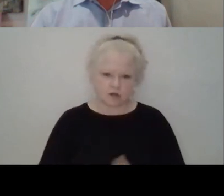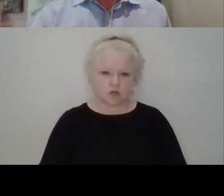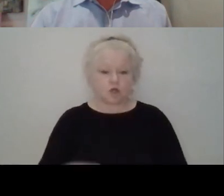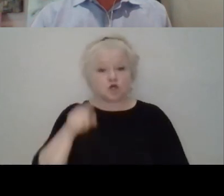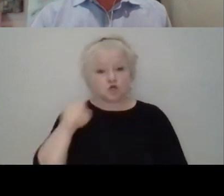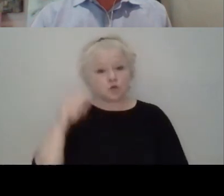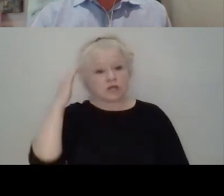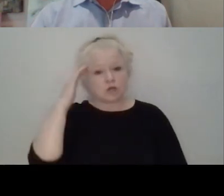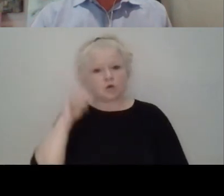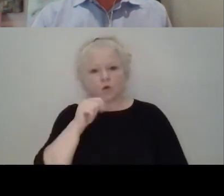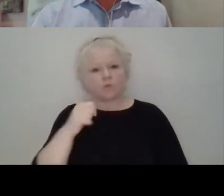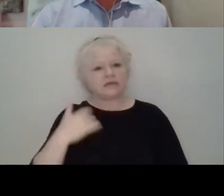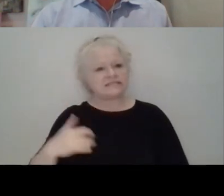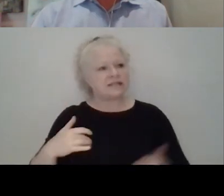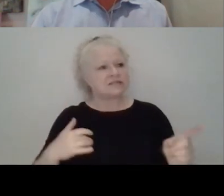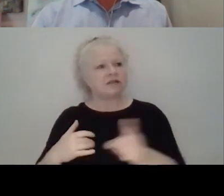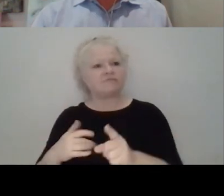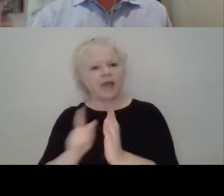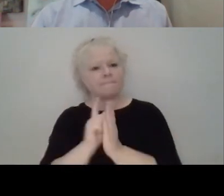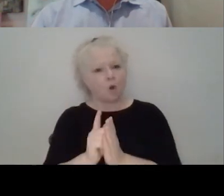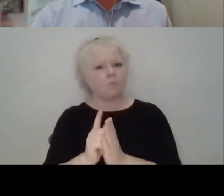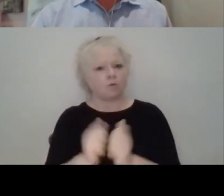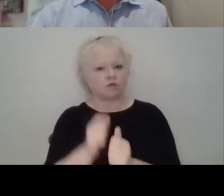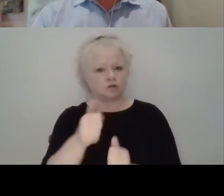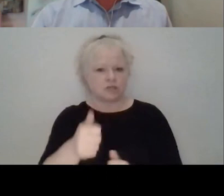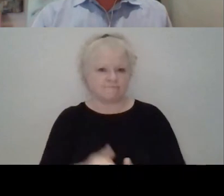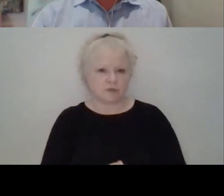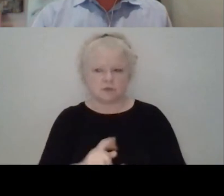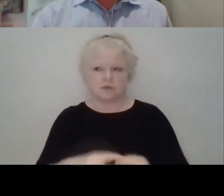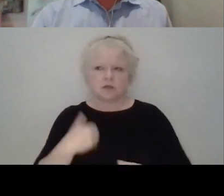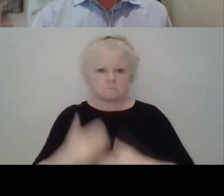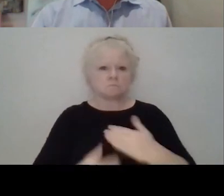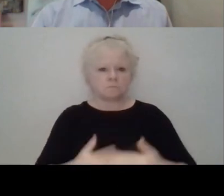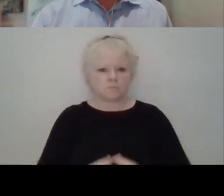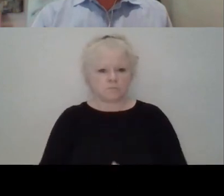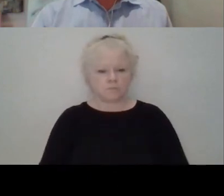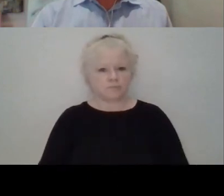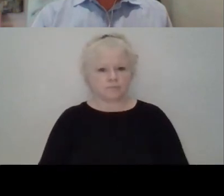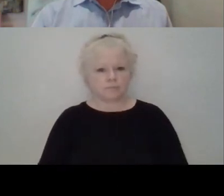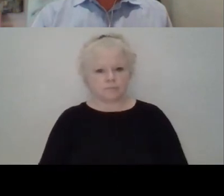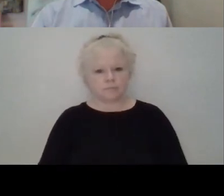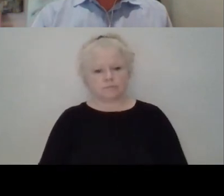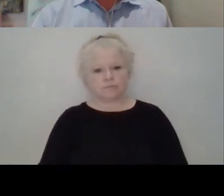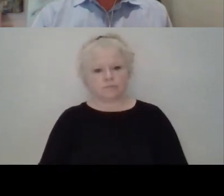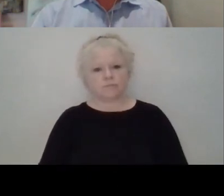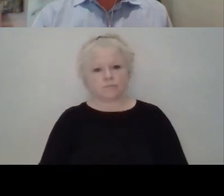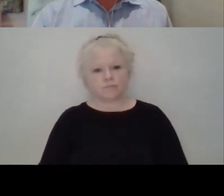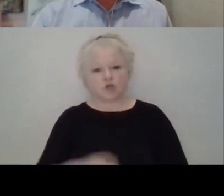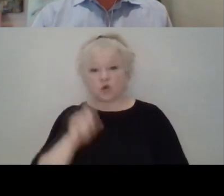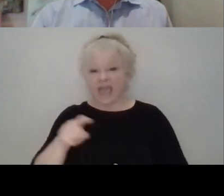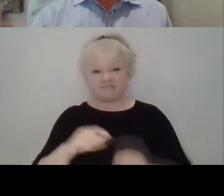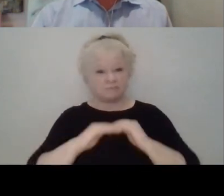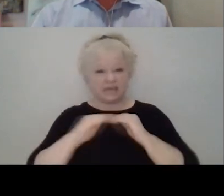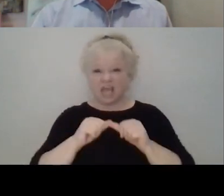your context and with your moment at the place where you're based. It is an exercise of being constant and